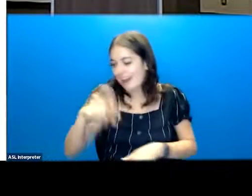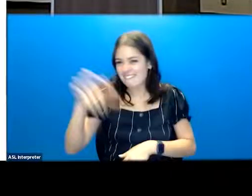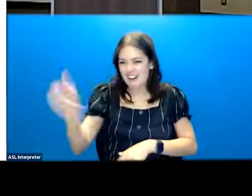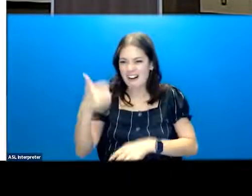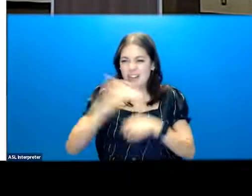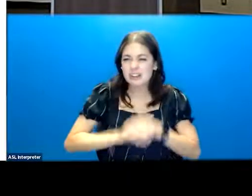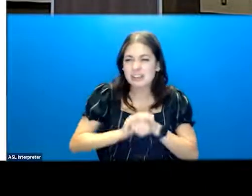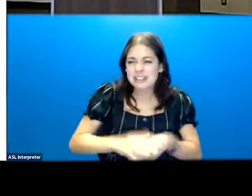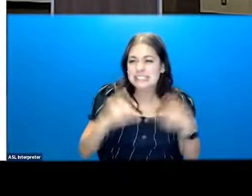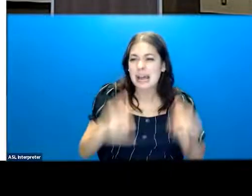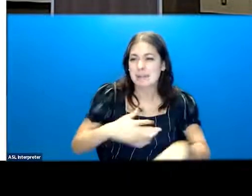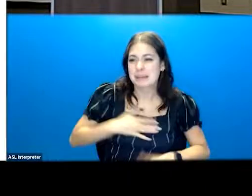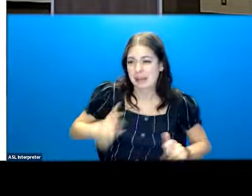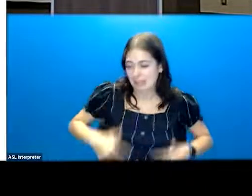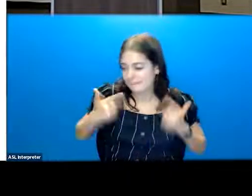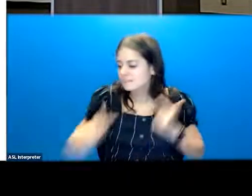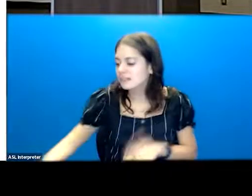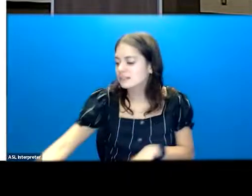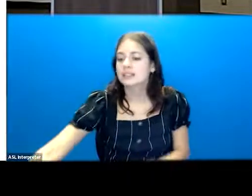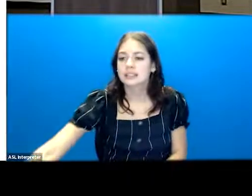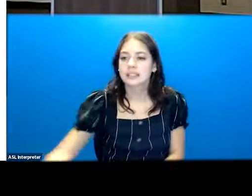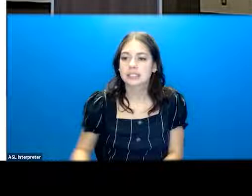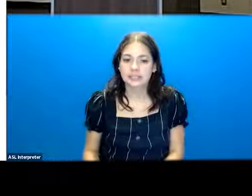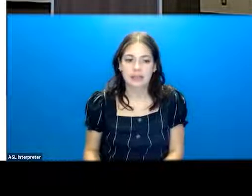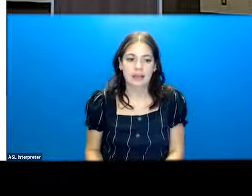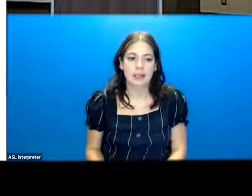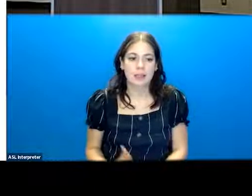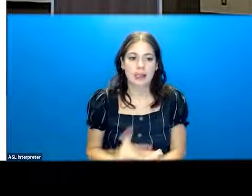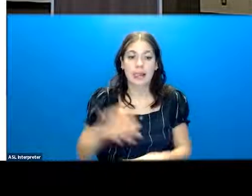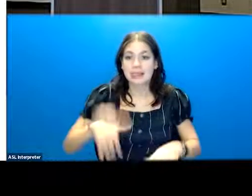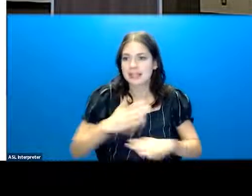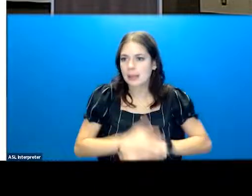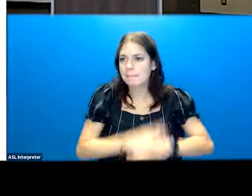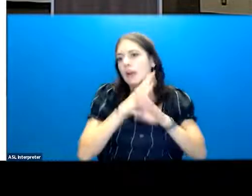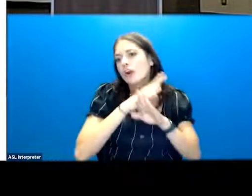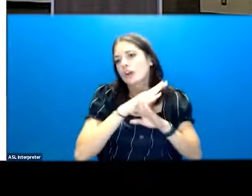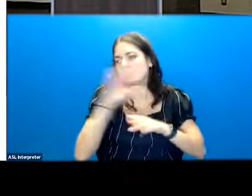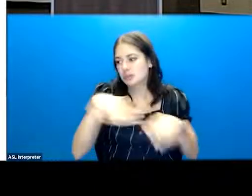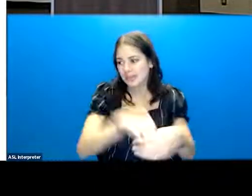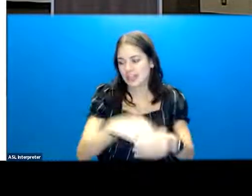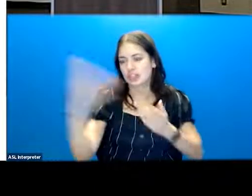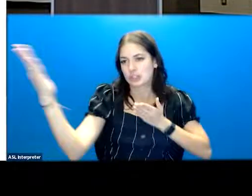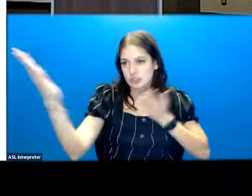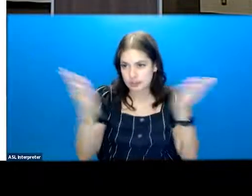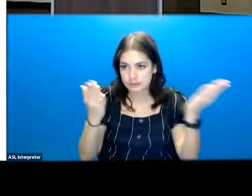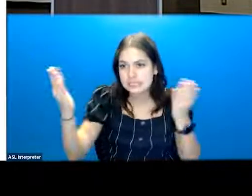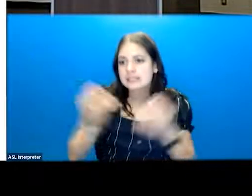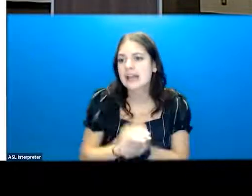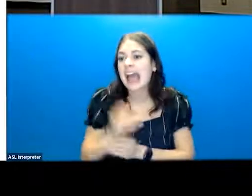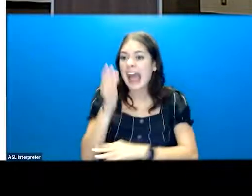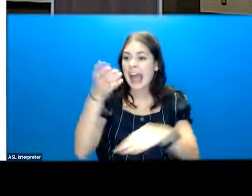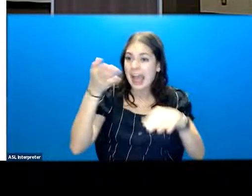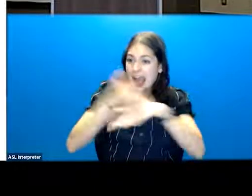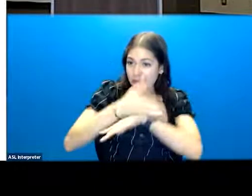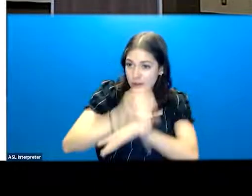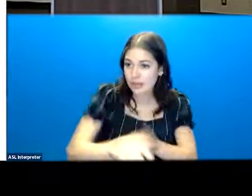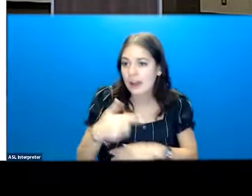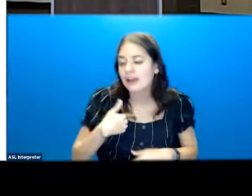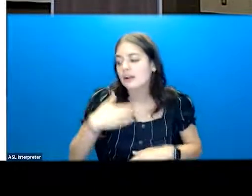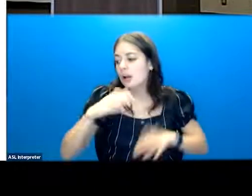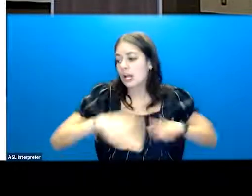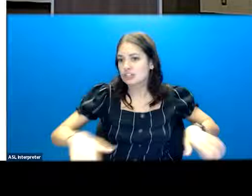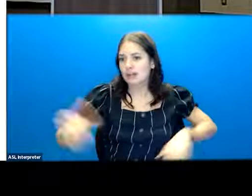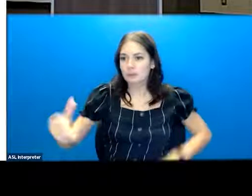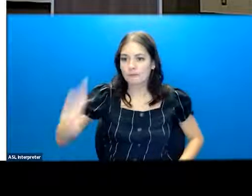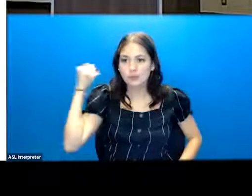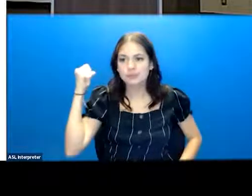my life. And that is the biggest barrier to engaging in services. Right after that was my child refused